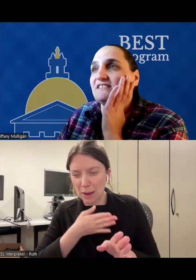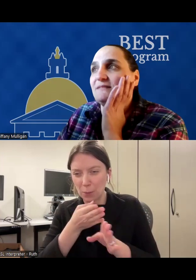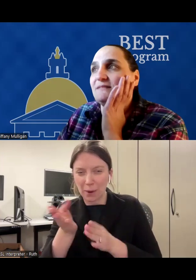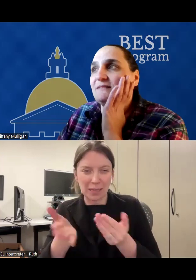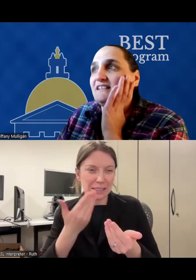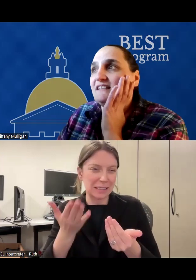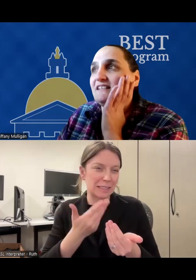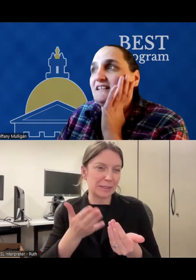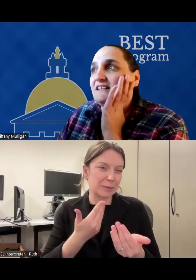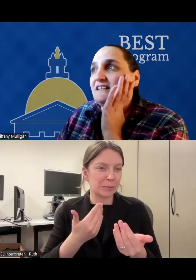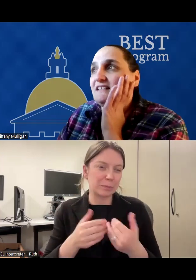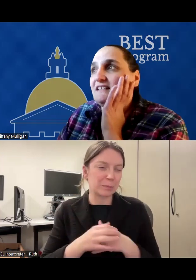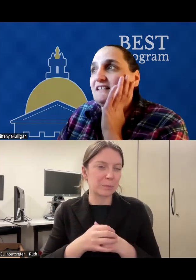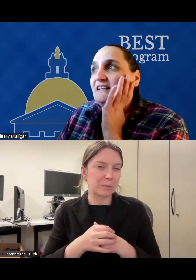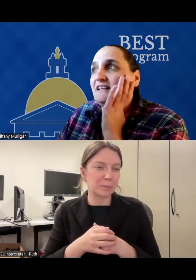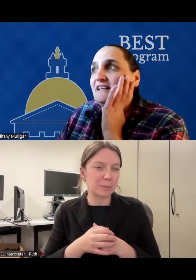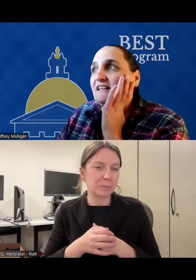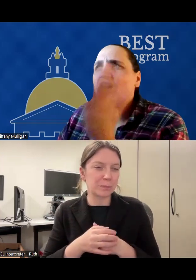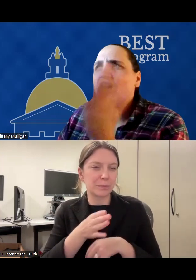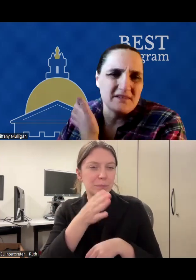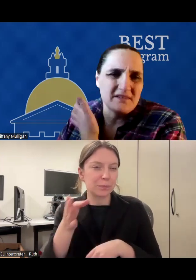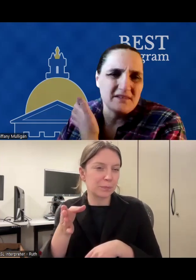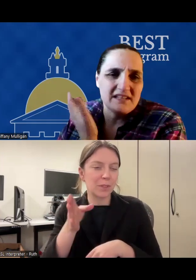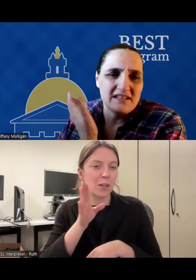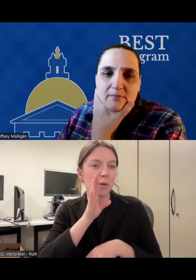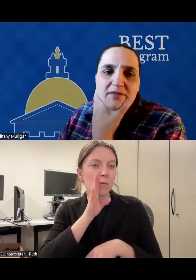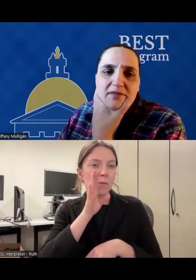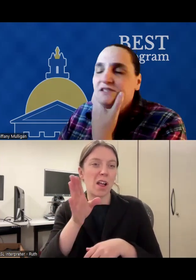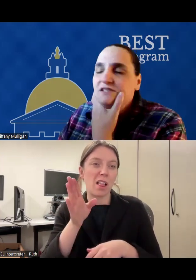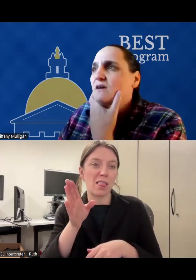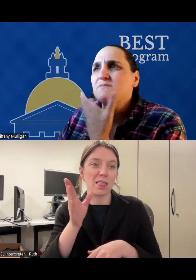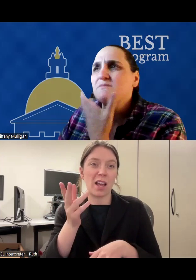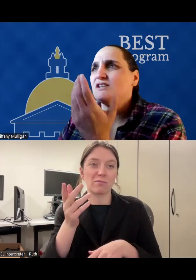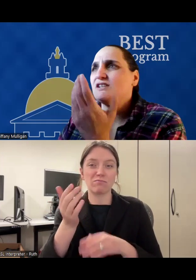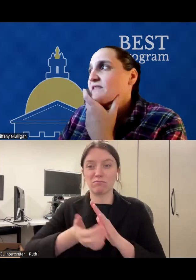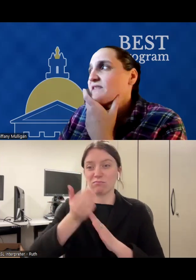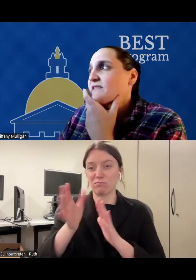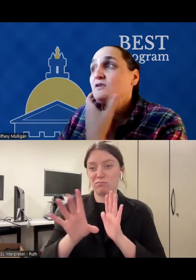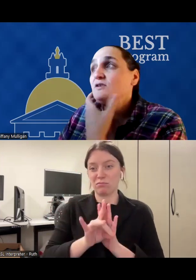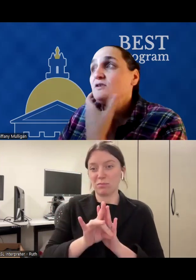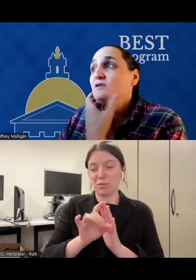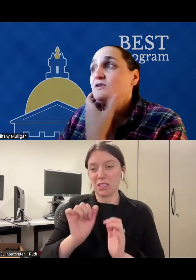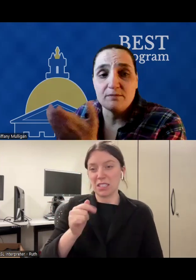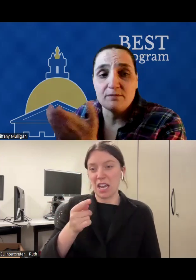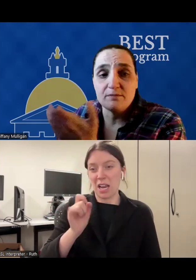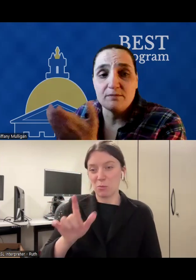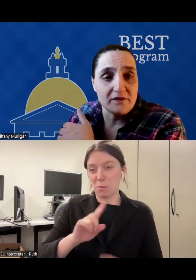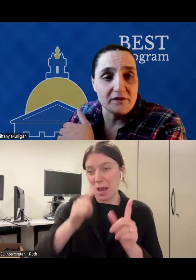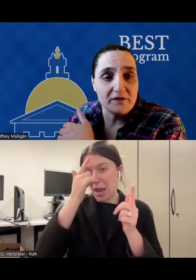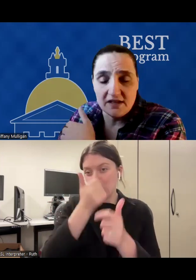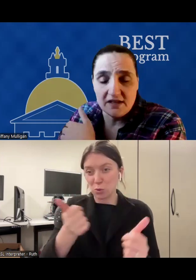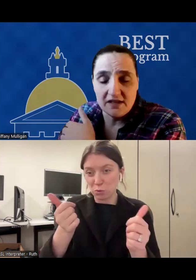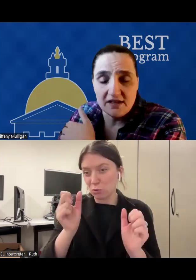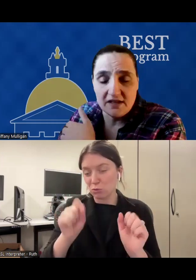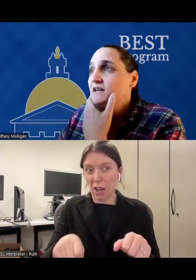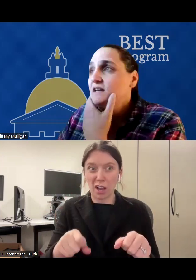me. And it auto-populated this month. So I'm just going to go with it. But you can put any month. You can put the whole fiscal year if